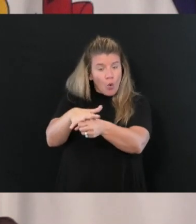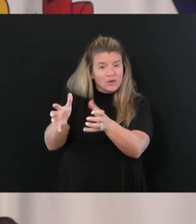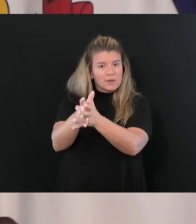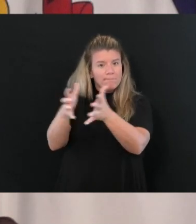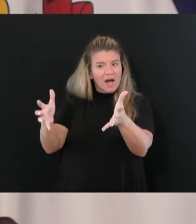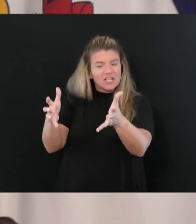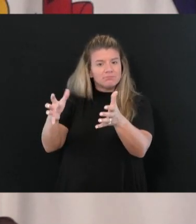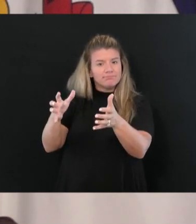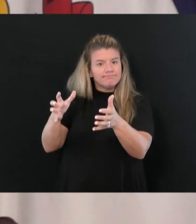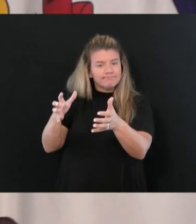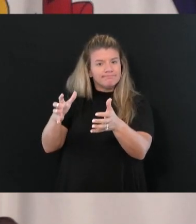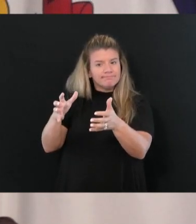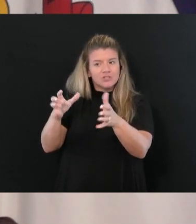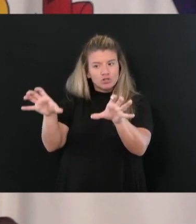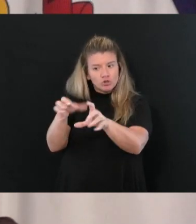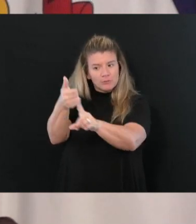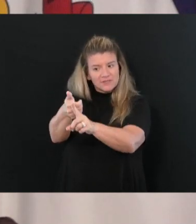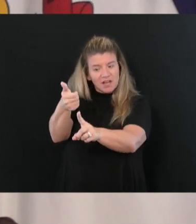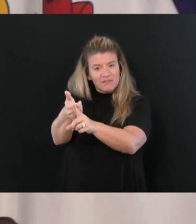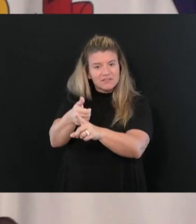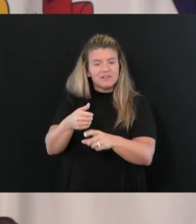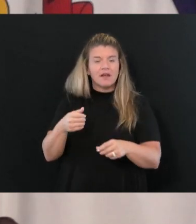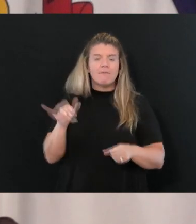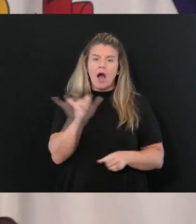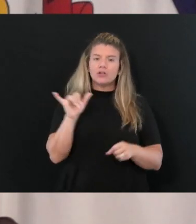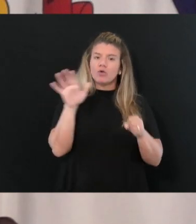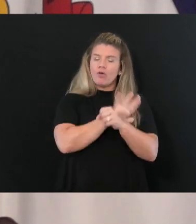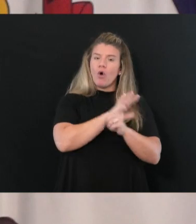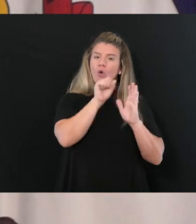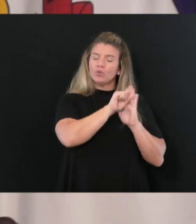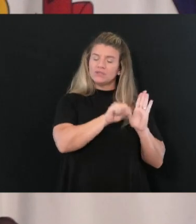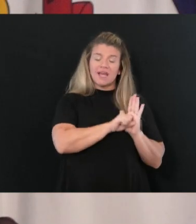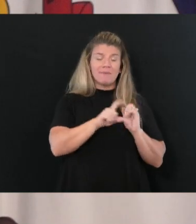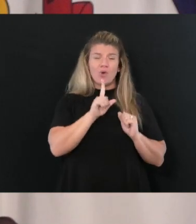state standpoint and everything, but all the people that are